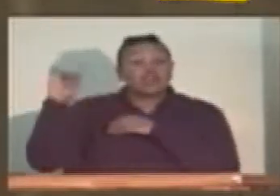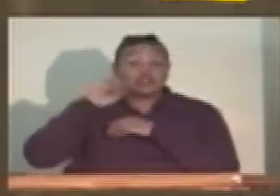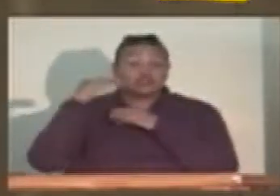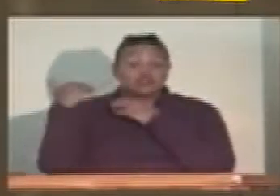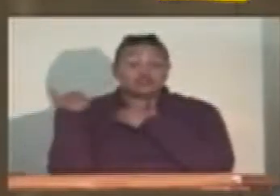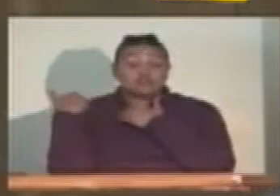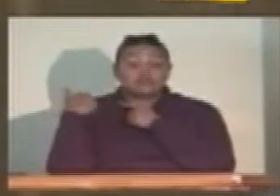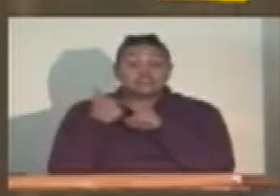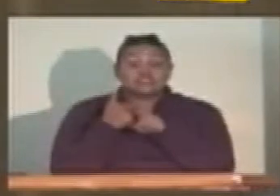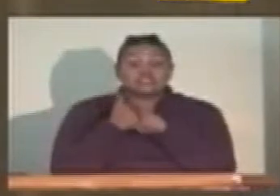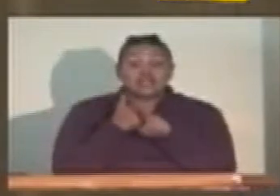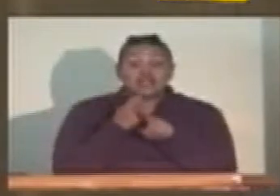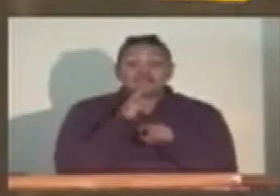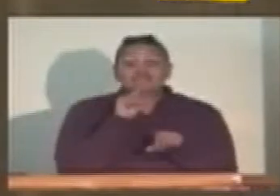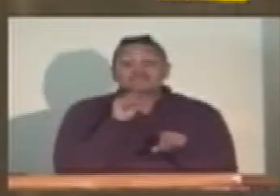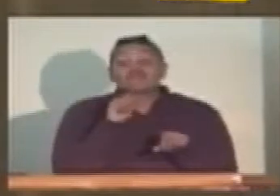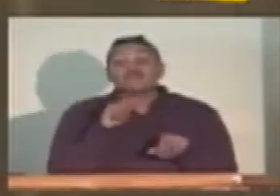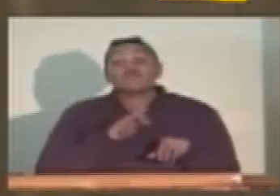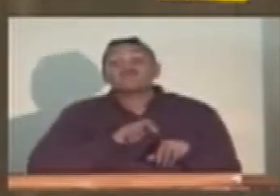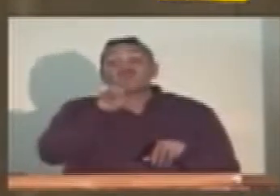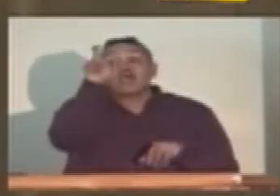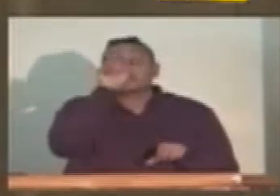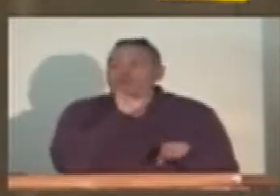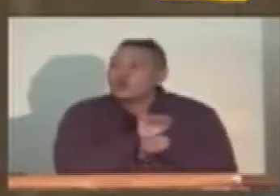of transport and works.